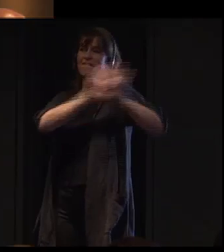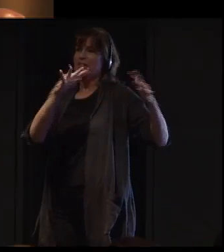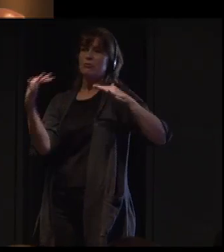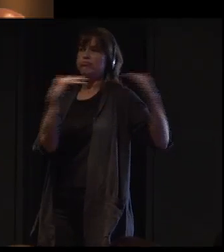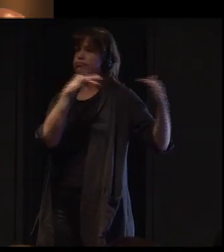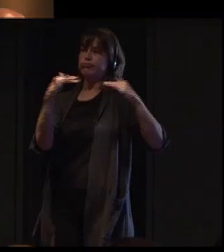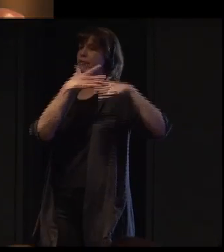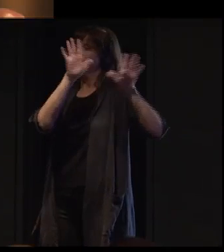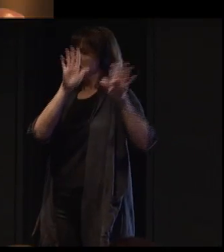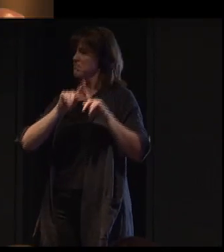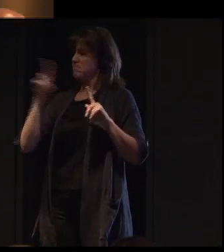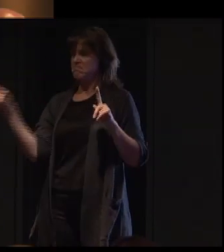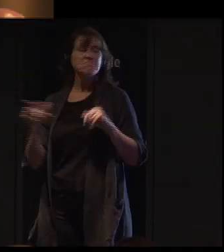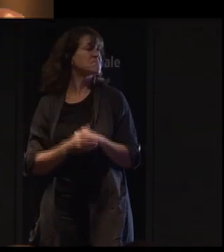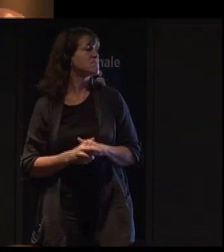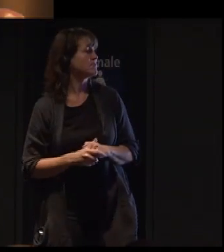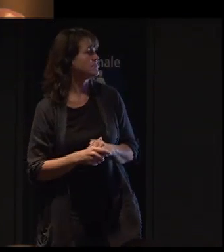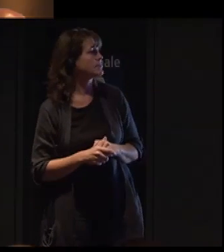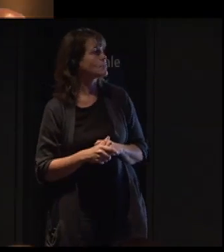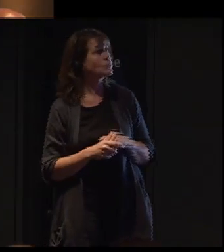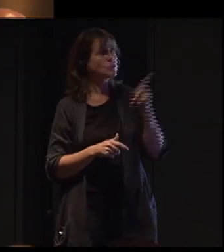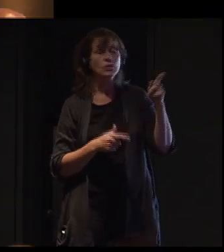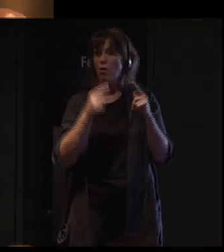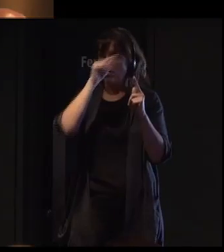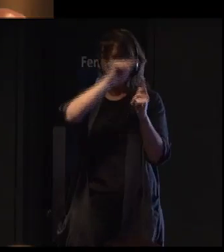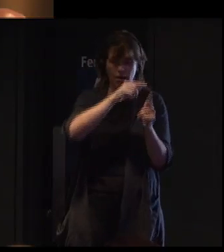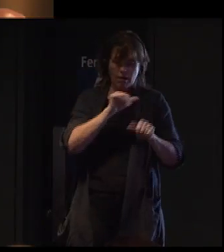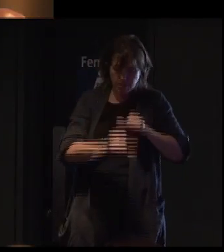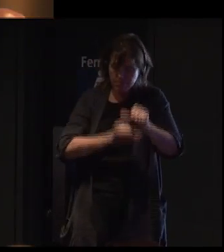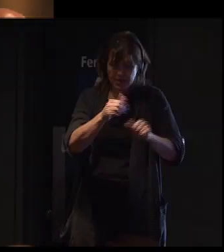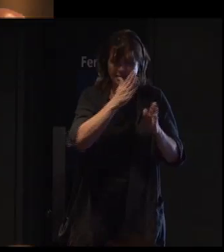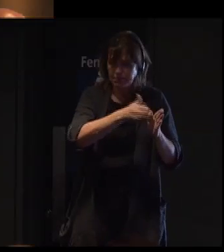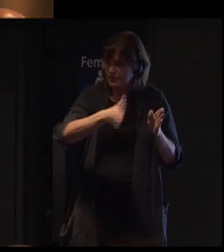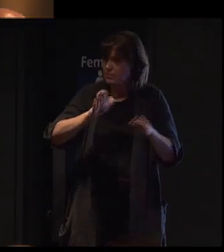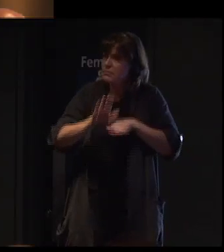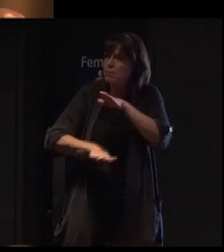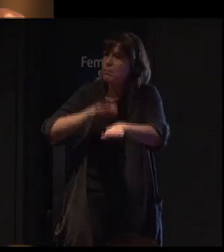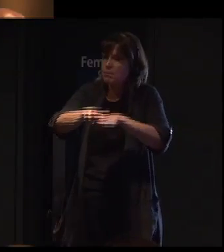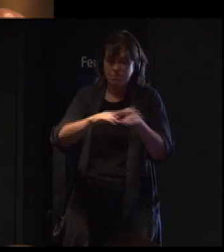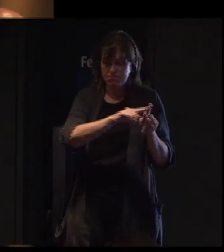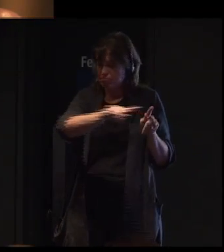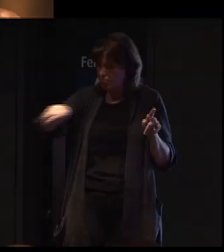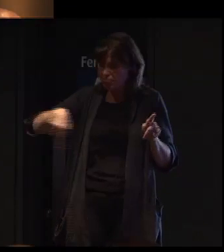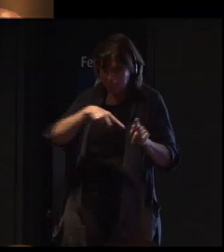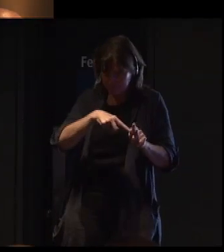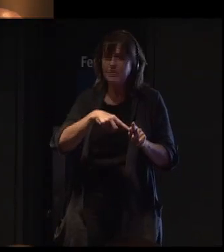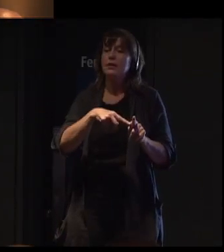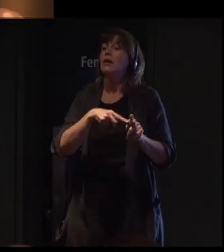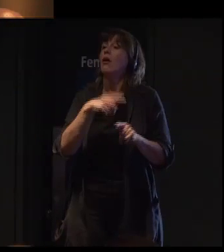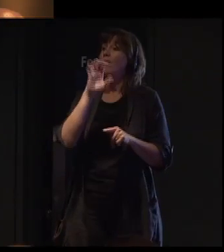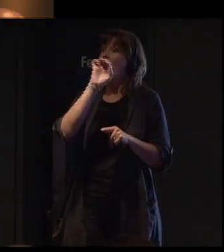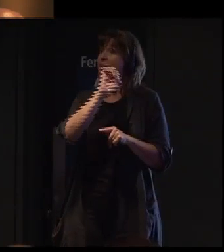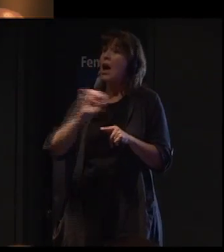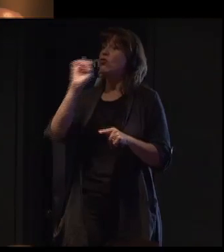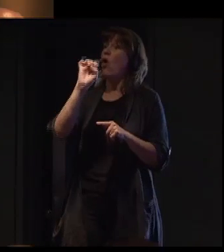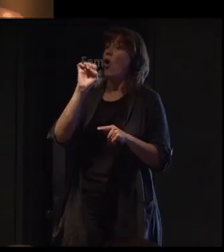actually developed to promote this approach to stadium managers and police commanders for Euro 2012,